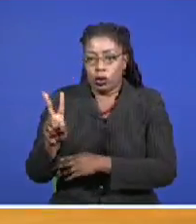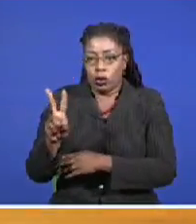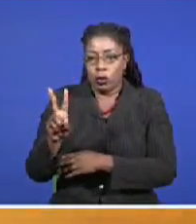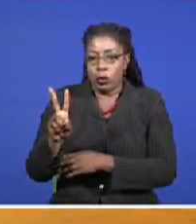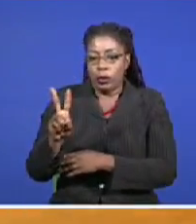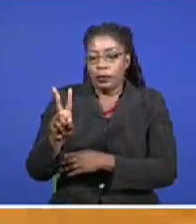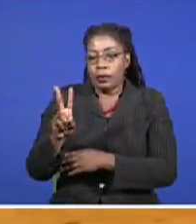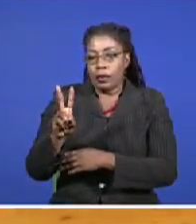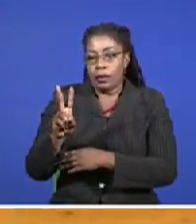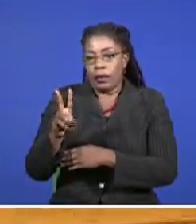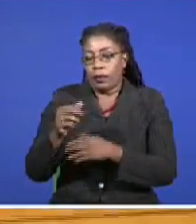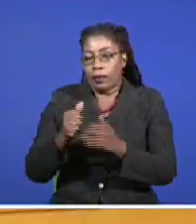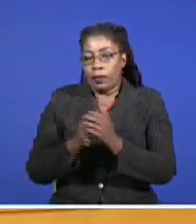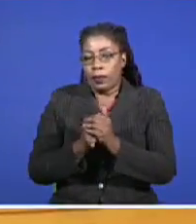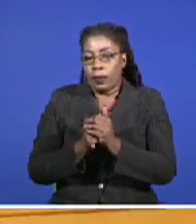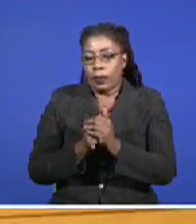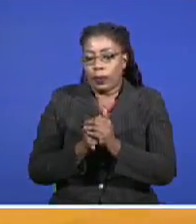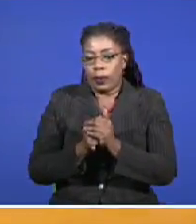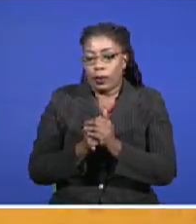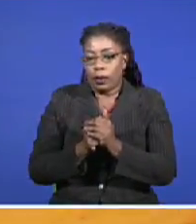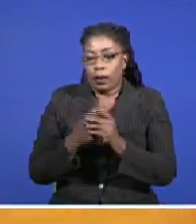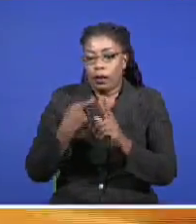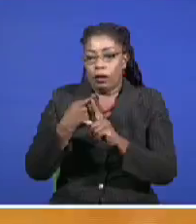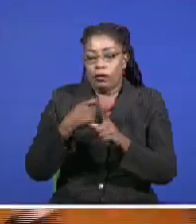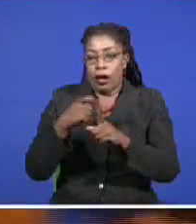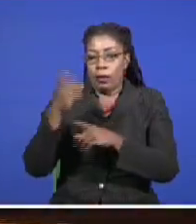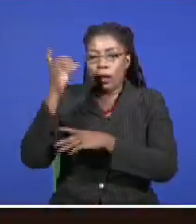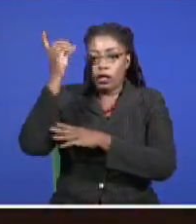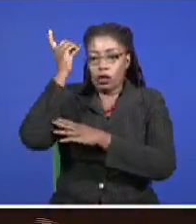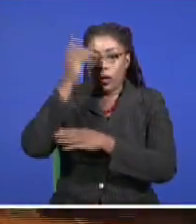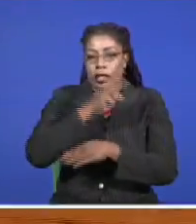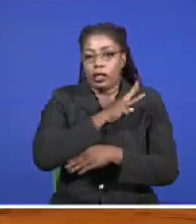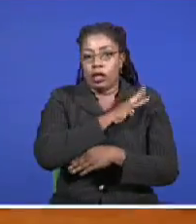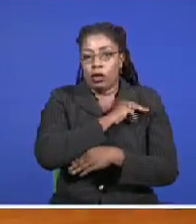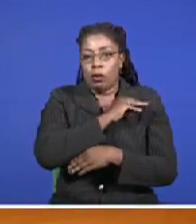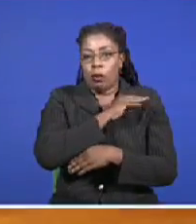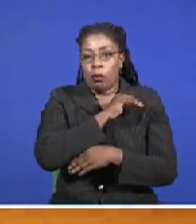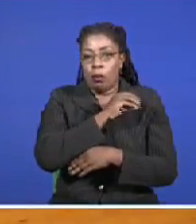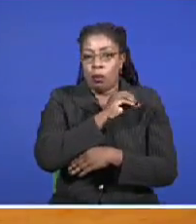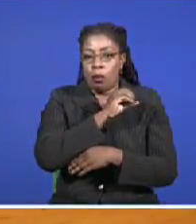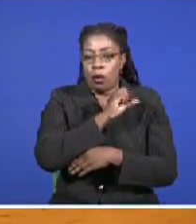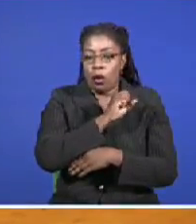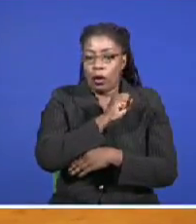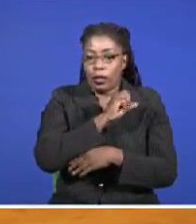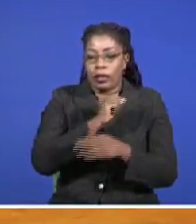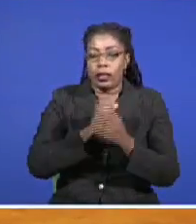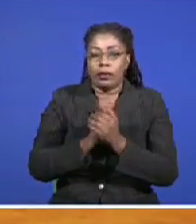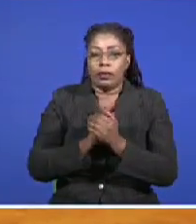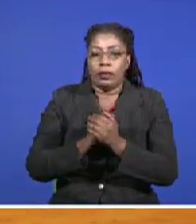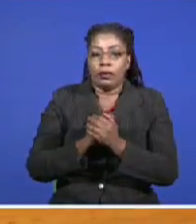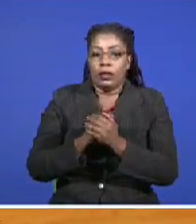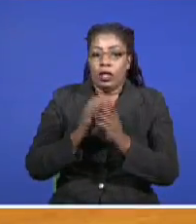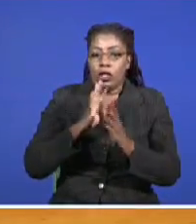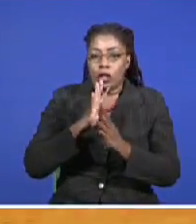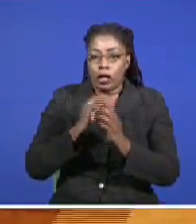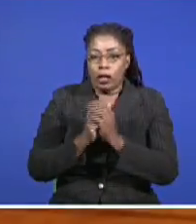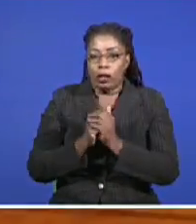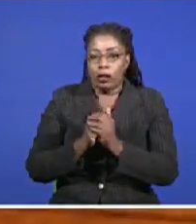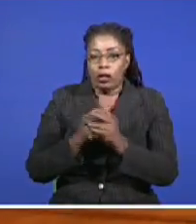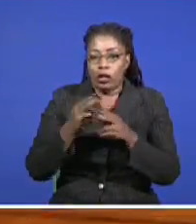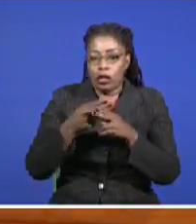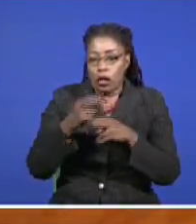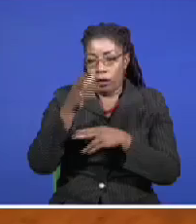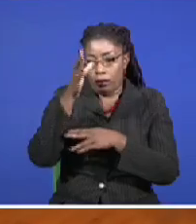behind 22 points and 14 rebounds from Dwight Moss. He's a little shorter man, five guys. We know we had to limit our foul